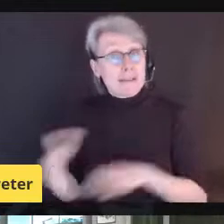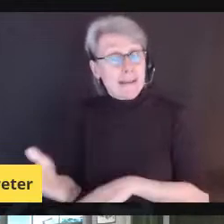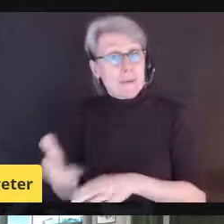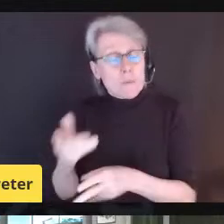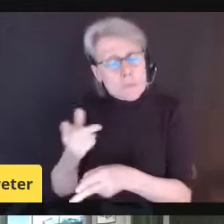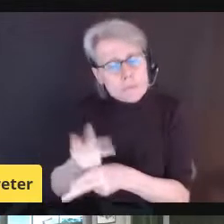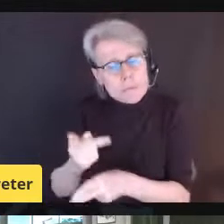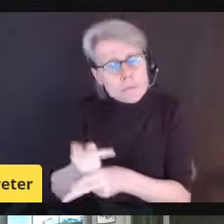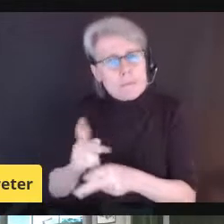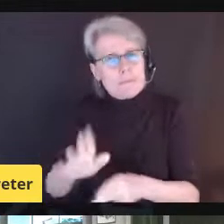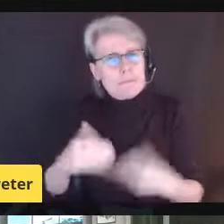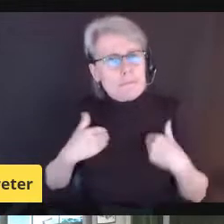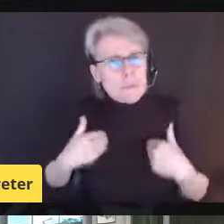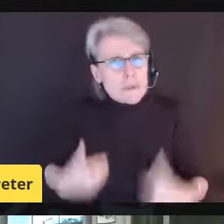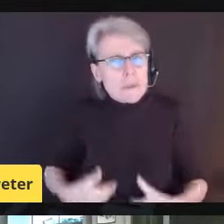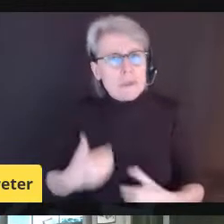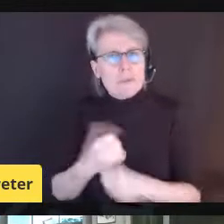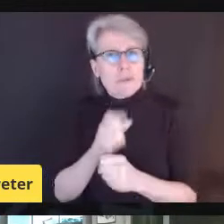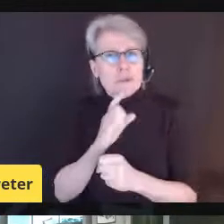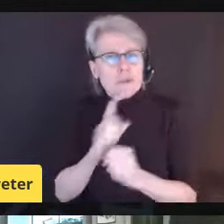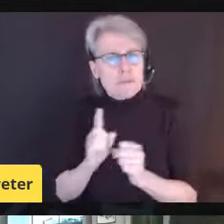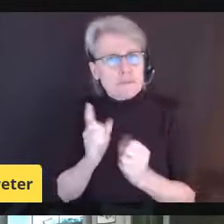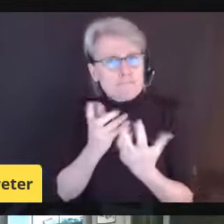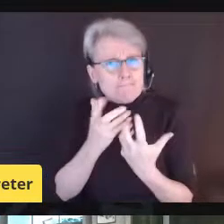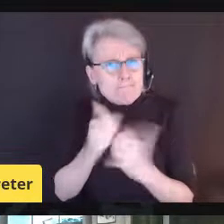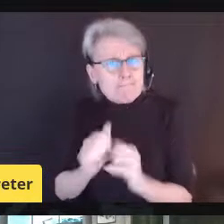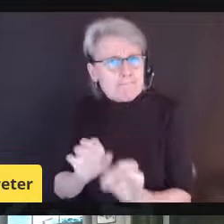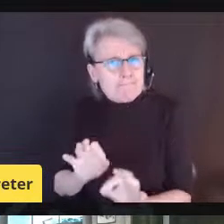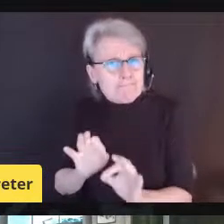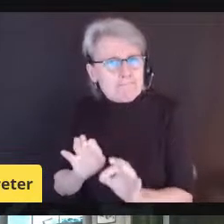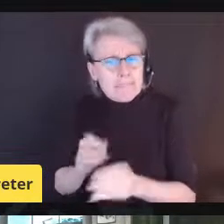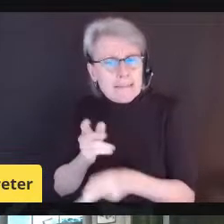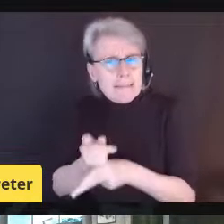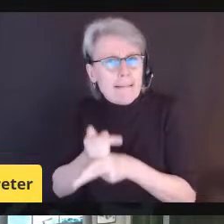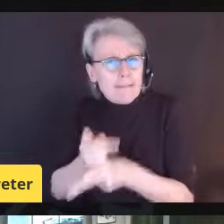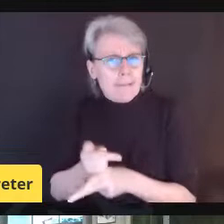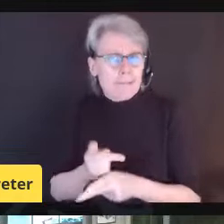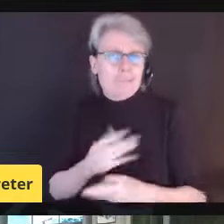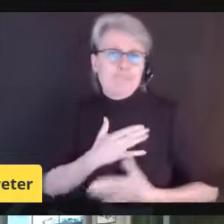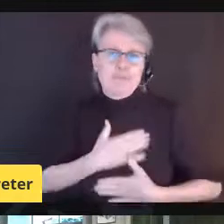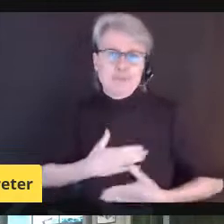their bodies and ensuring that they're well cared for.